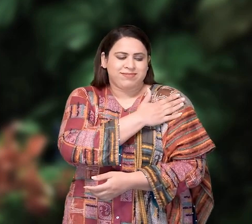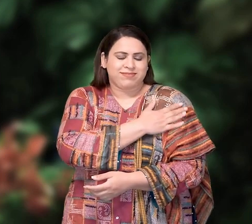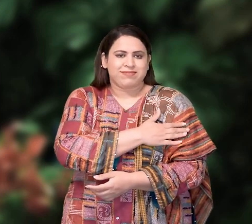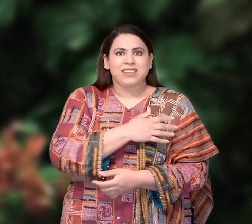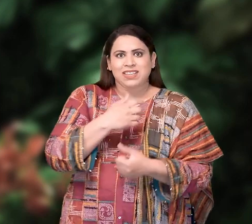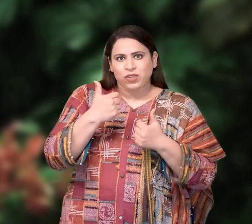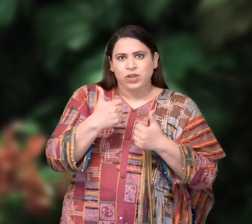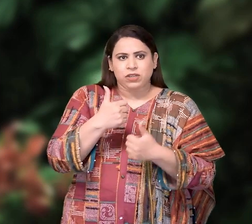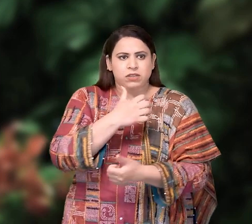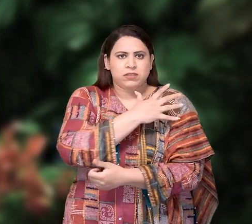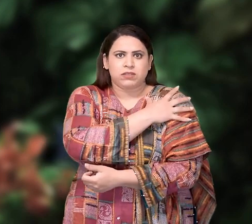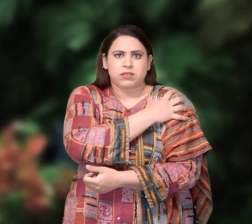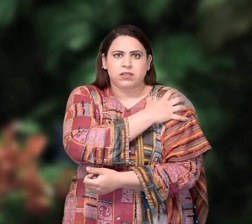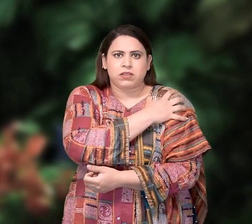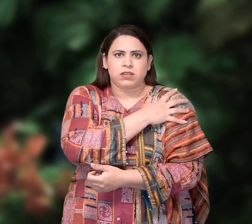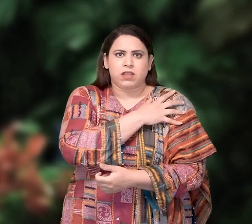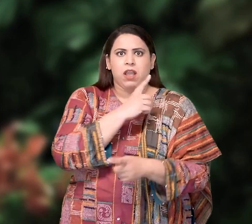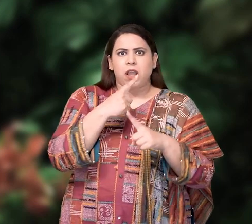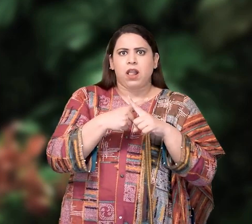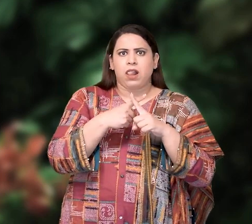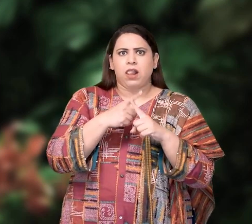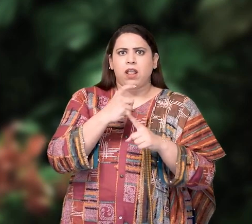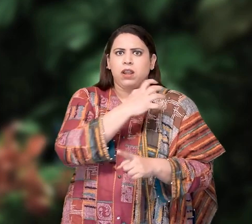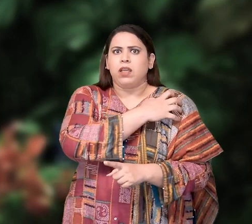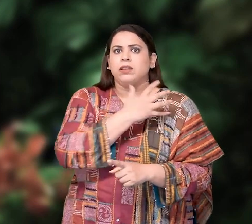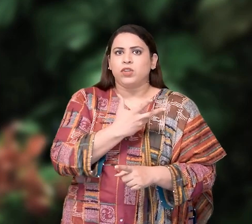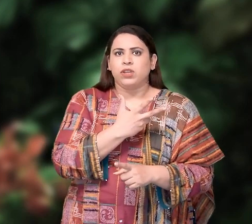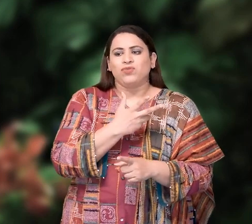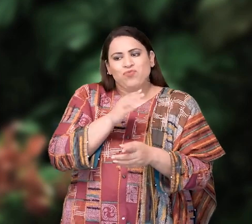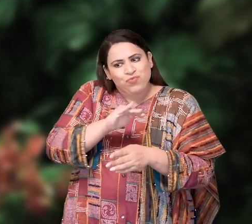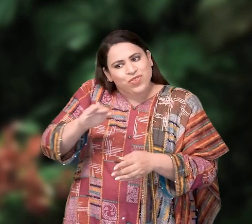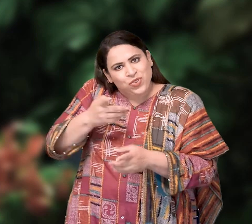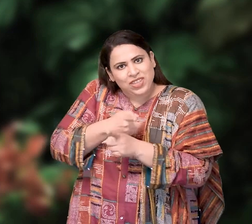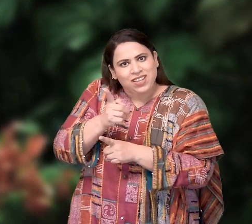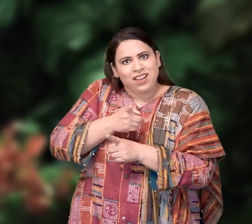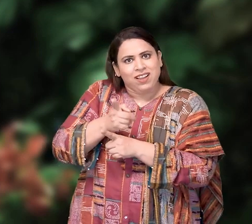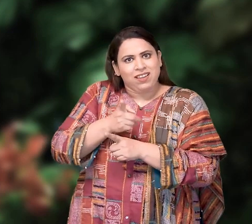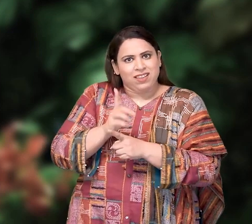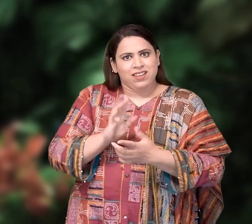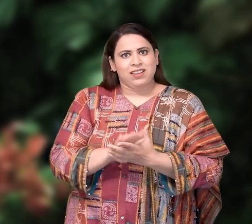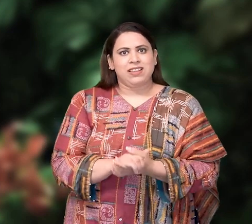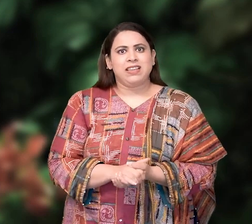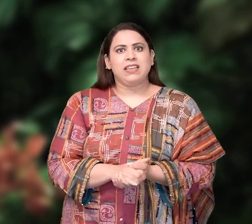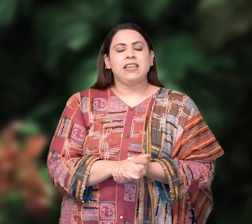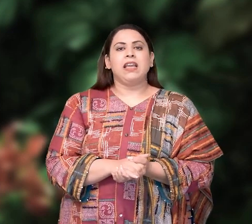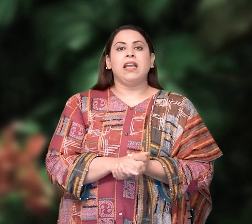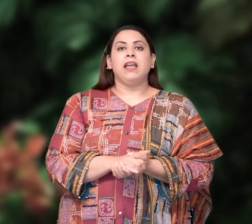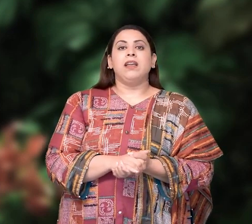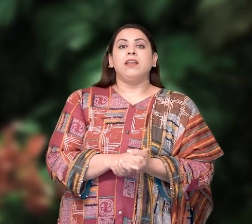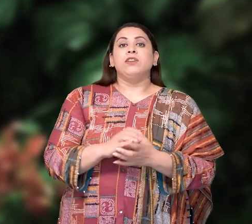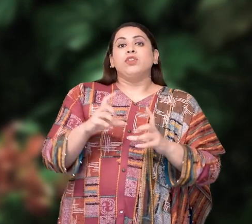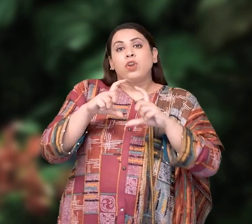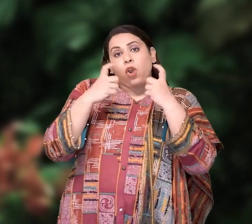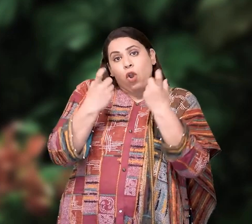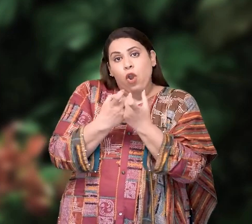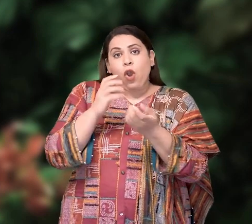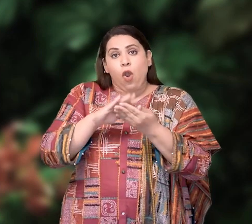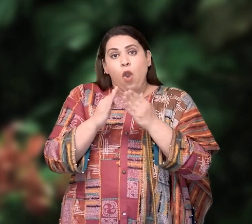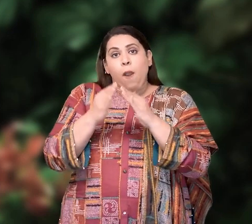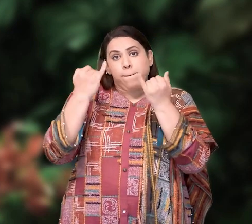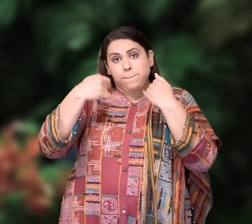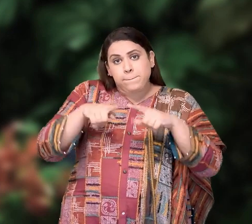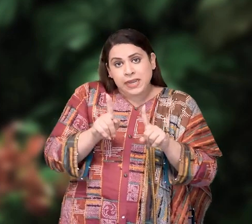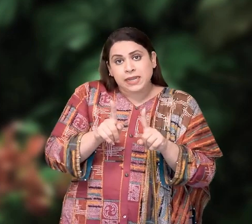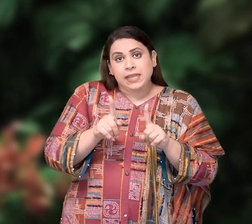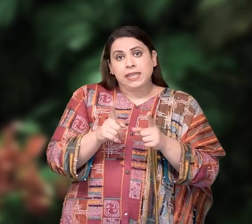children. The street children had no proper outlet, no counselor or no parent to turn to if something like that were to